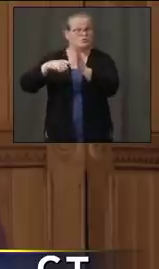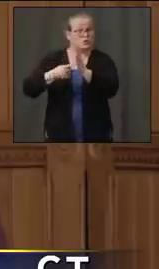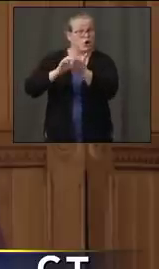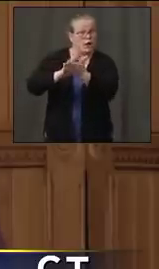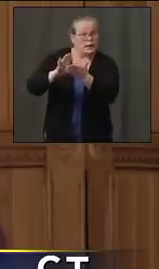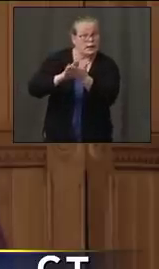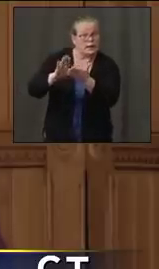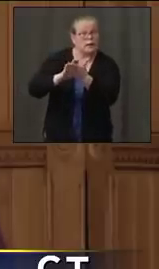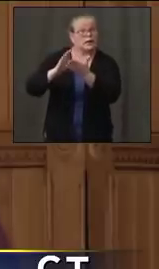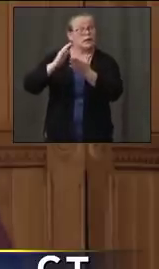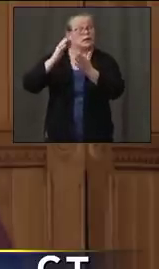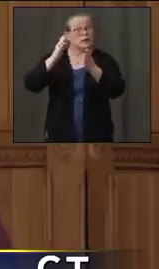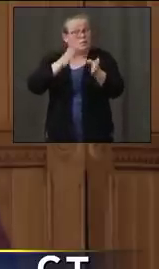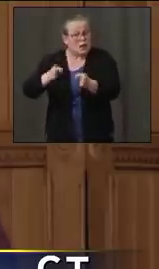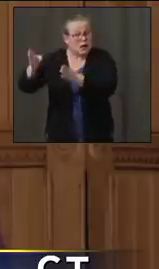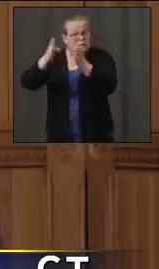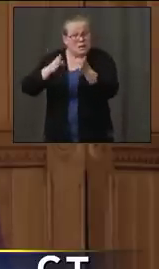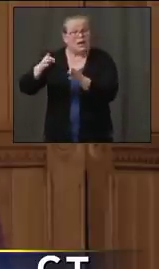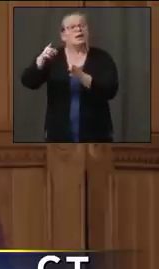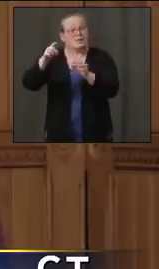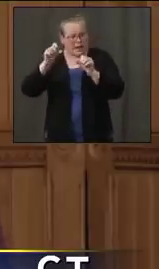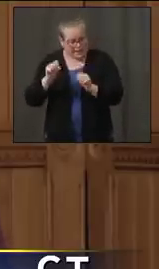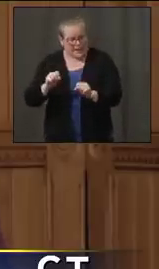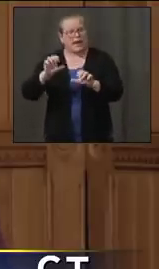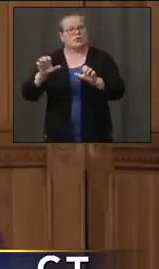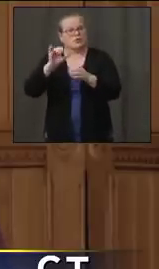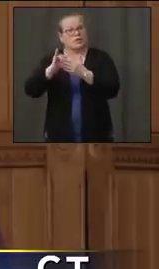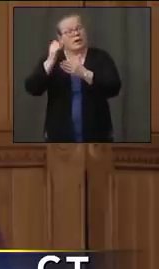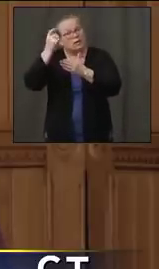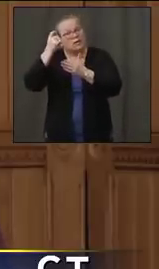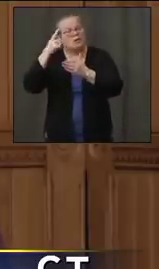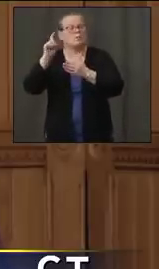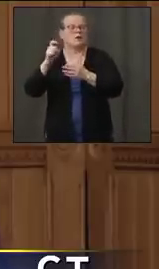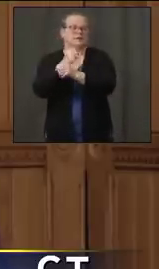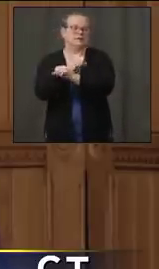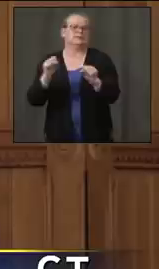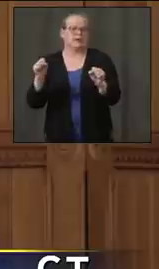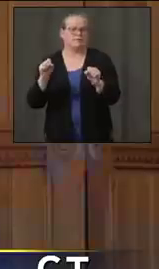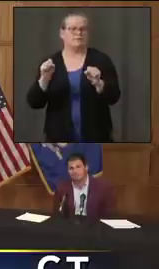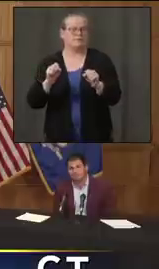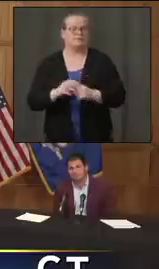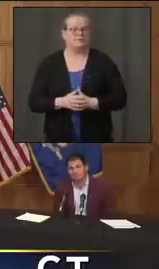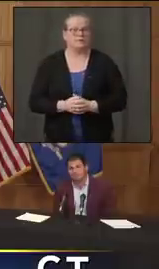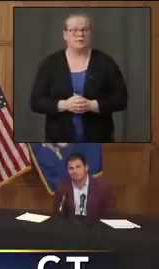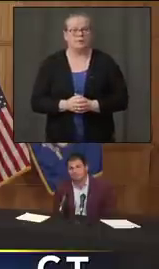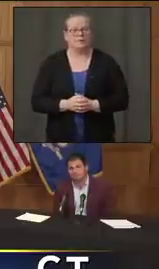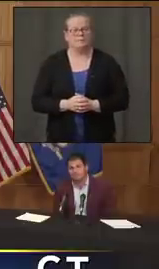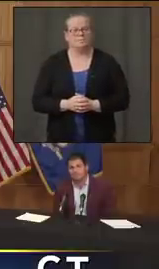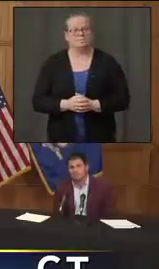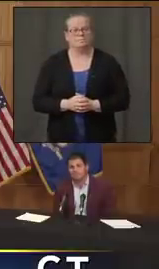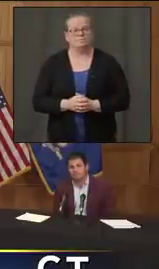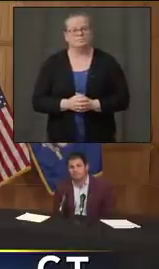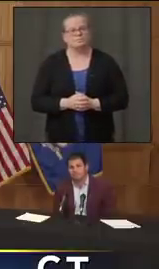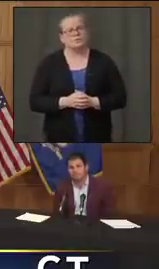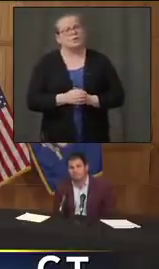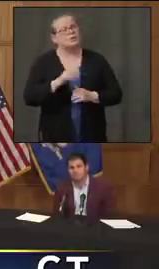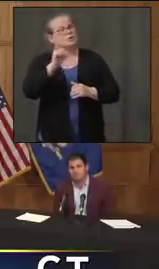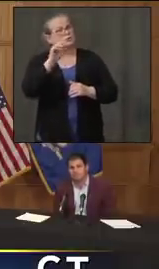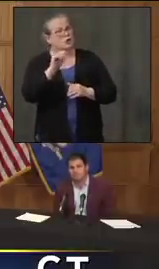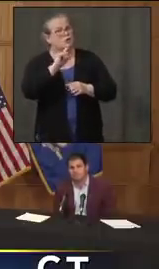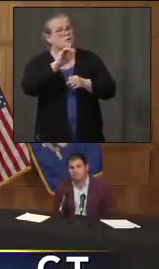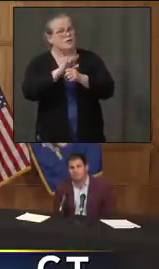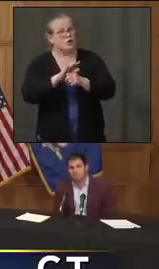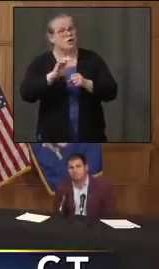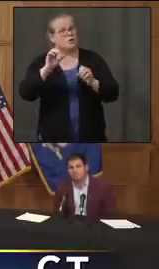to resume that safely under the ADA toolkit. So just to confirm, emergency